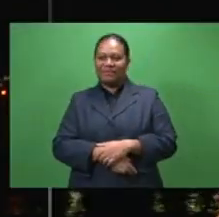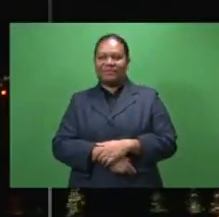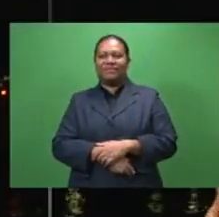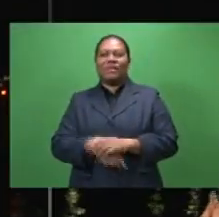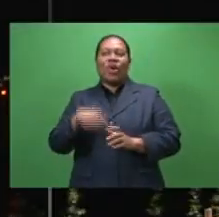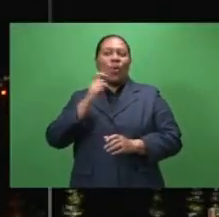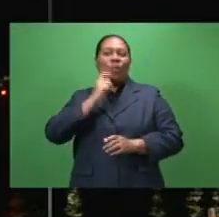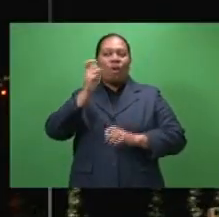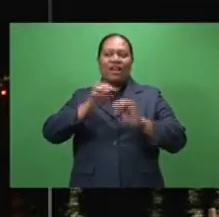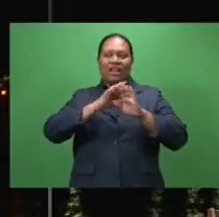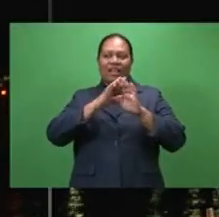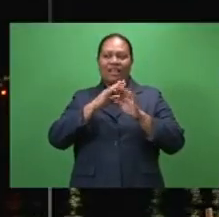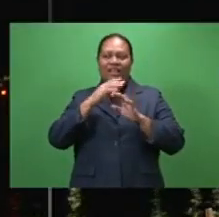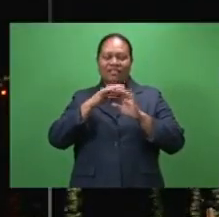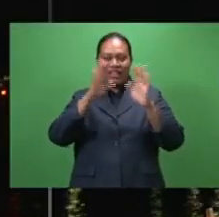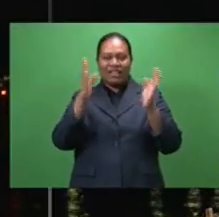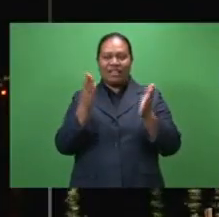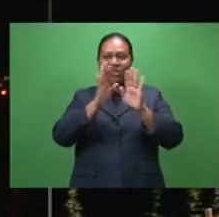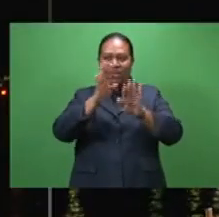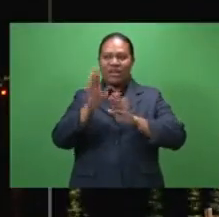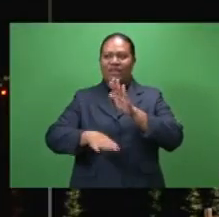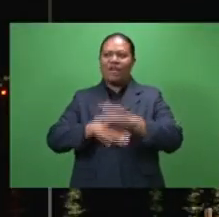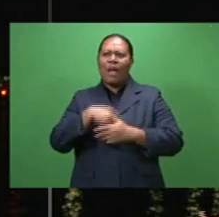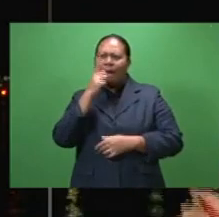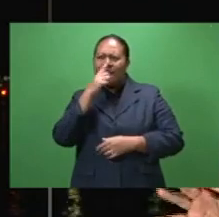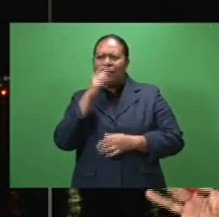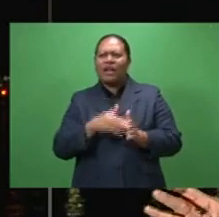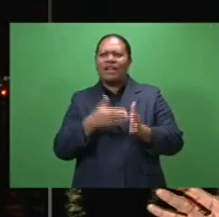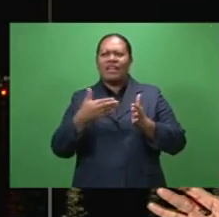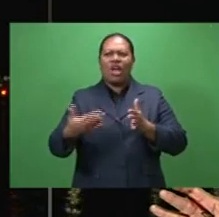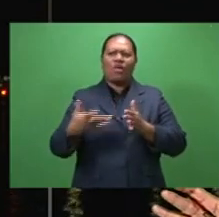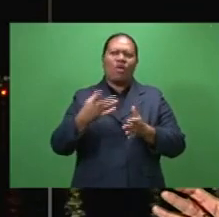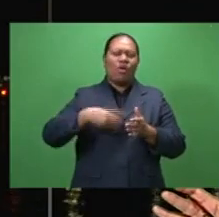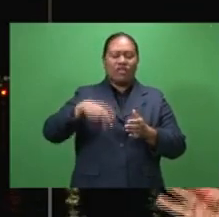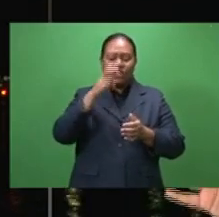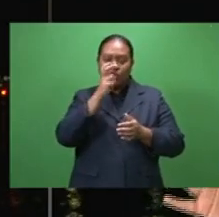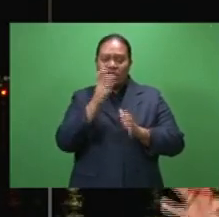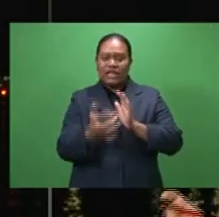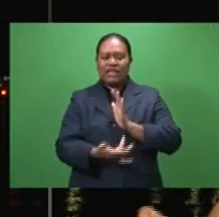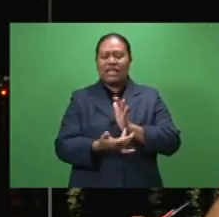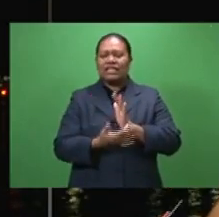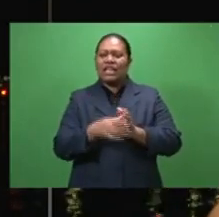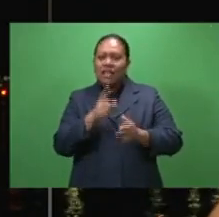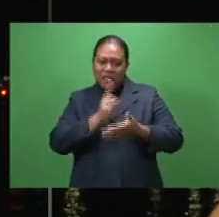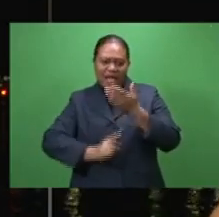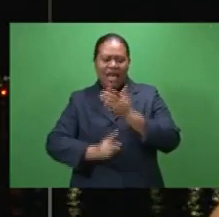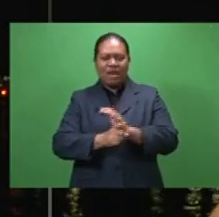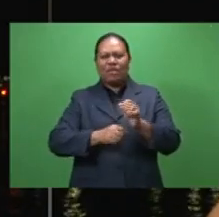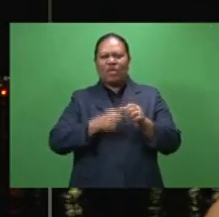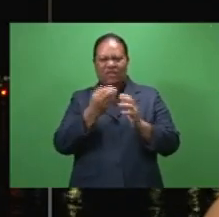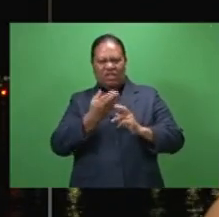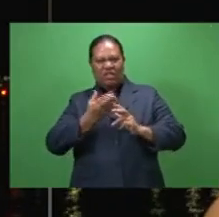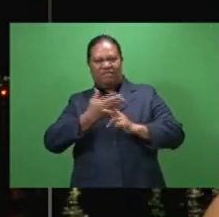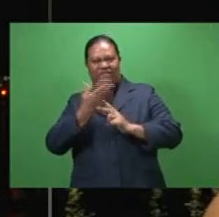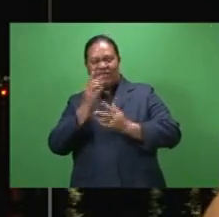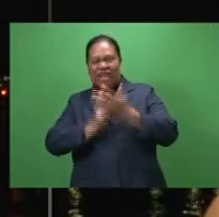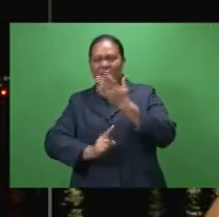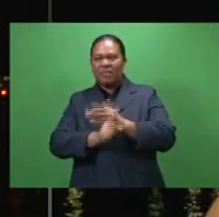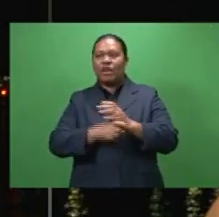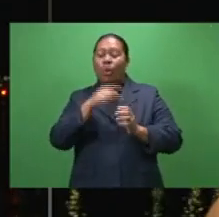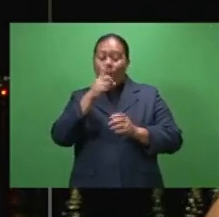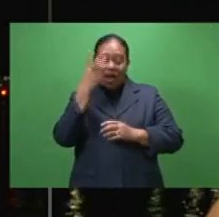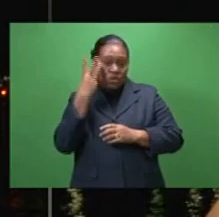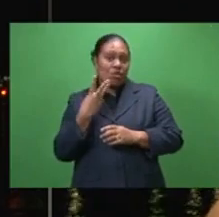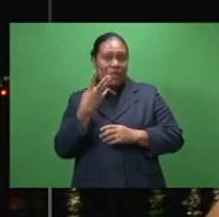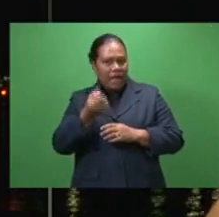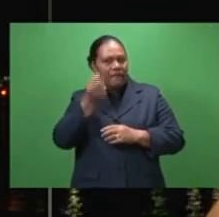In the world of the weird and the wonderful, people have been getting up to all sorts of training techniques during the pandemic restrictions. One woman has